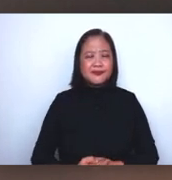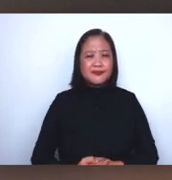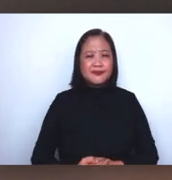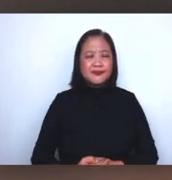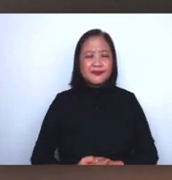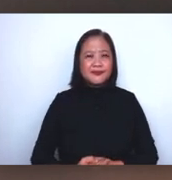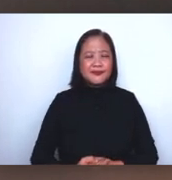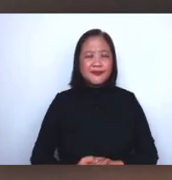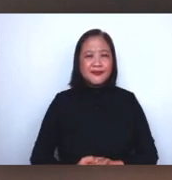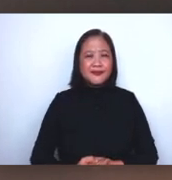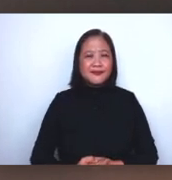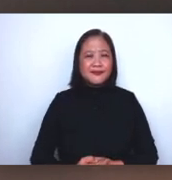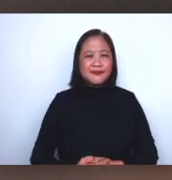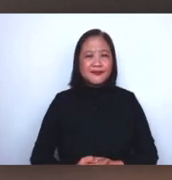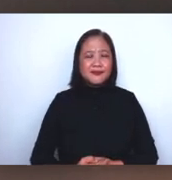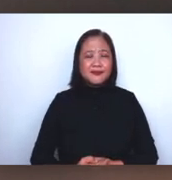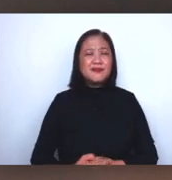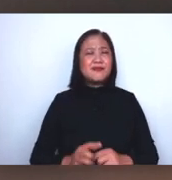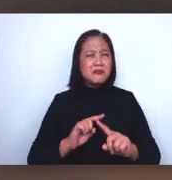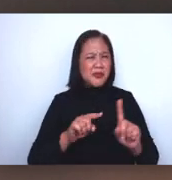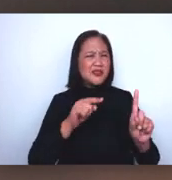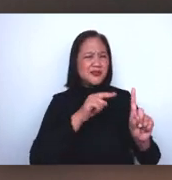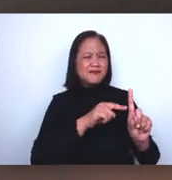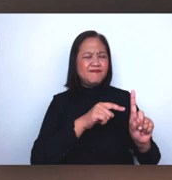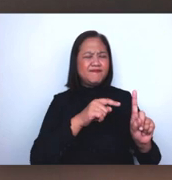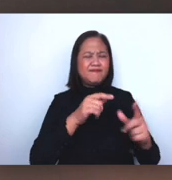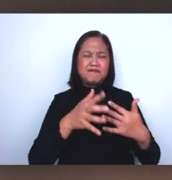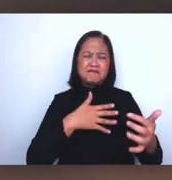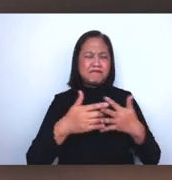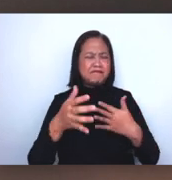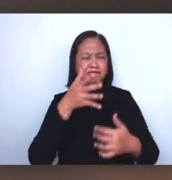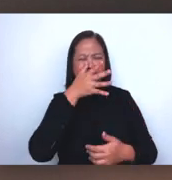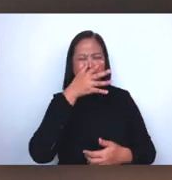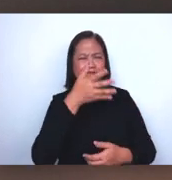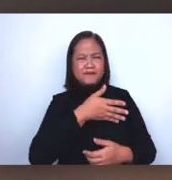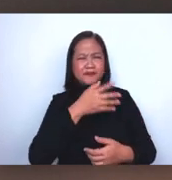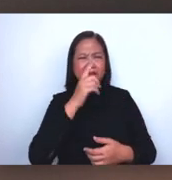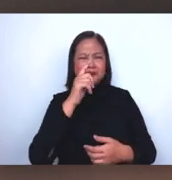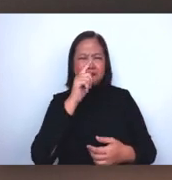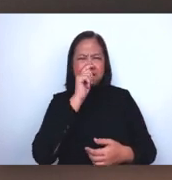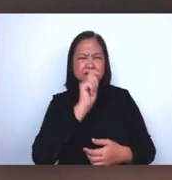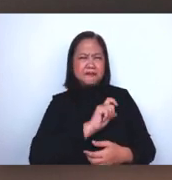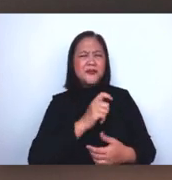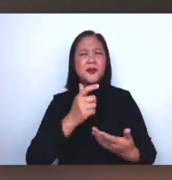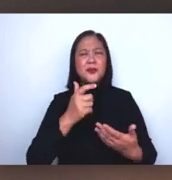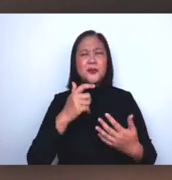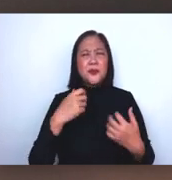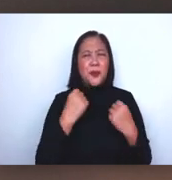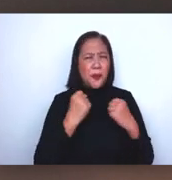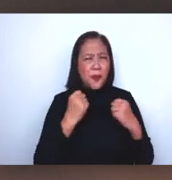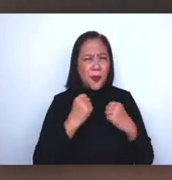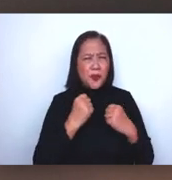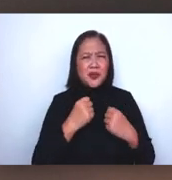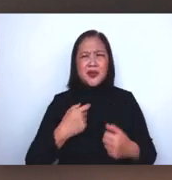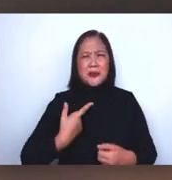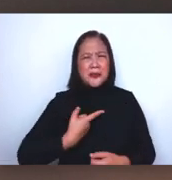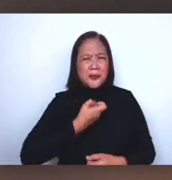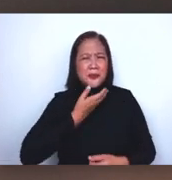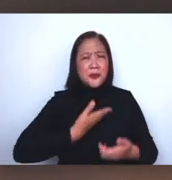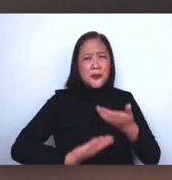But he didn't mind the cold and the pain of hunger.